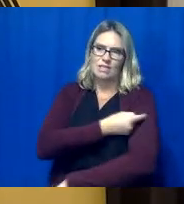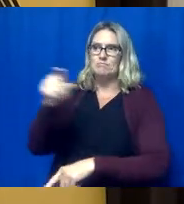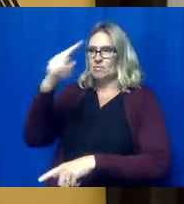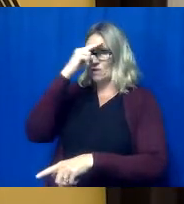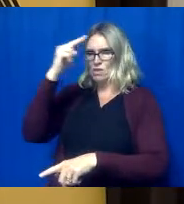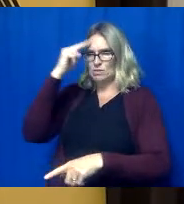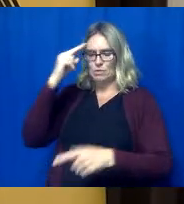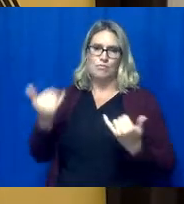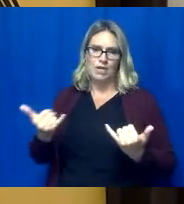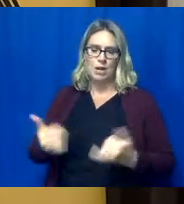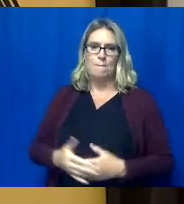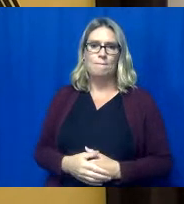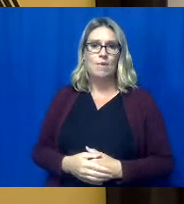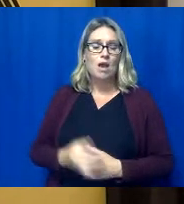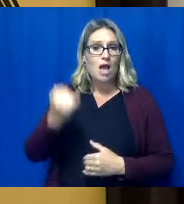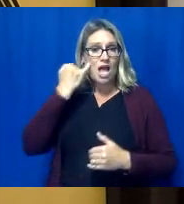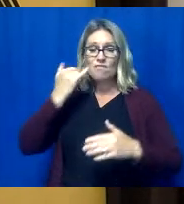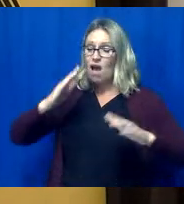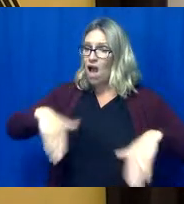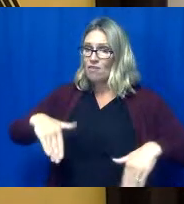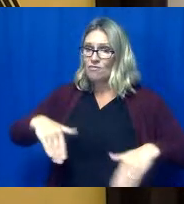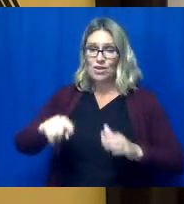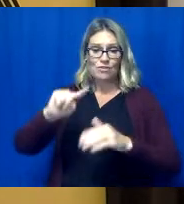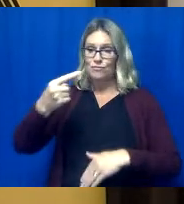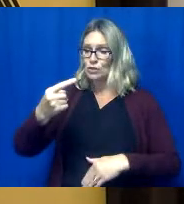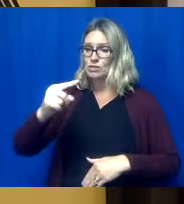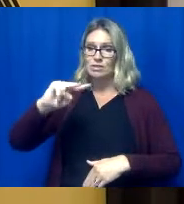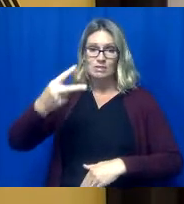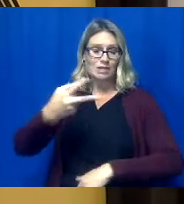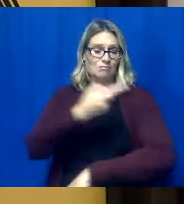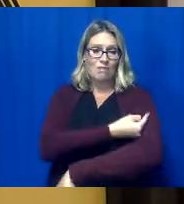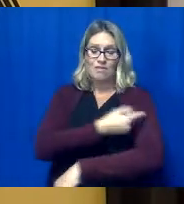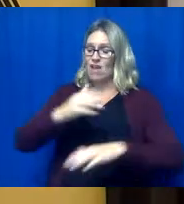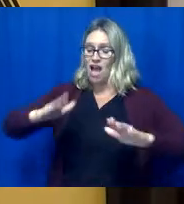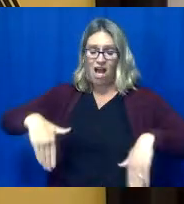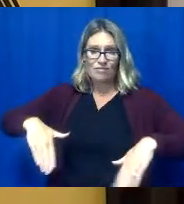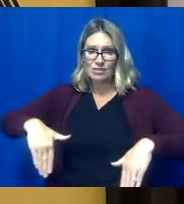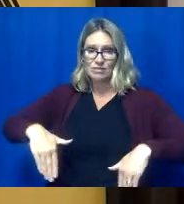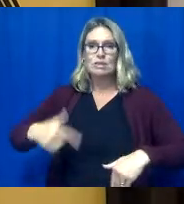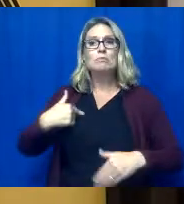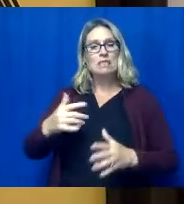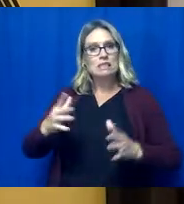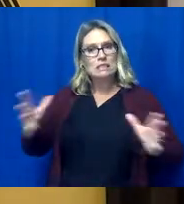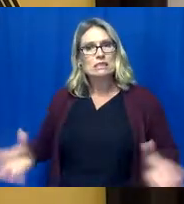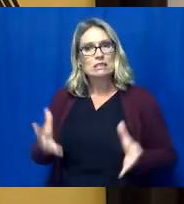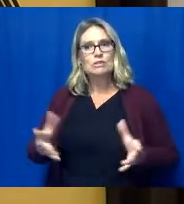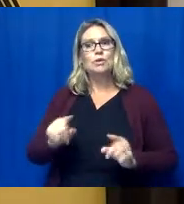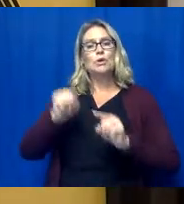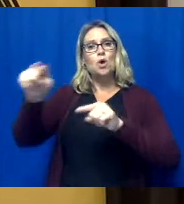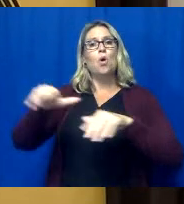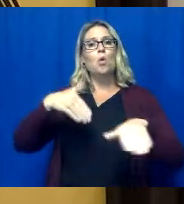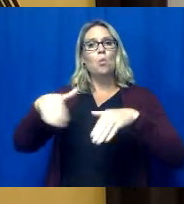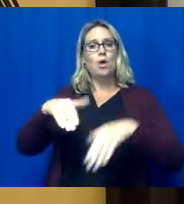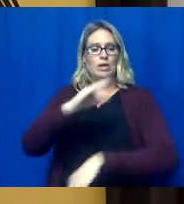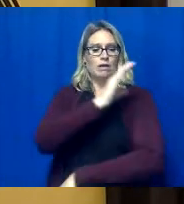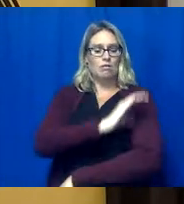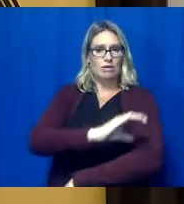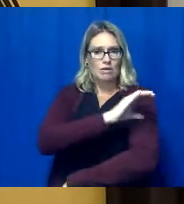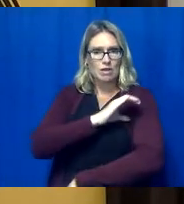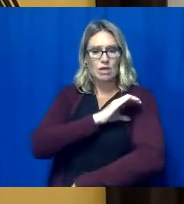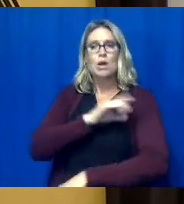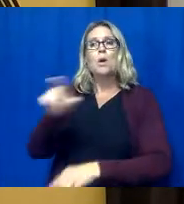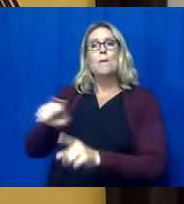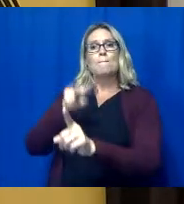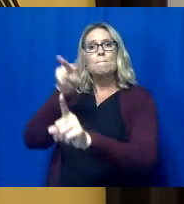If you have not had your first or second dose of COVID-19 vaccine, I urge you to go to a walk-in clinic or book an appointment through